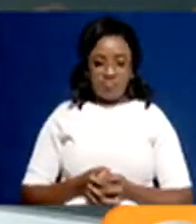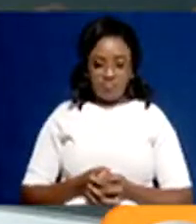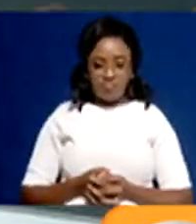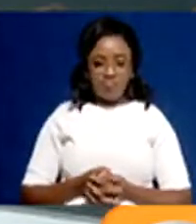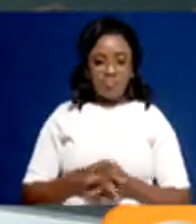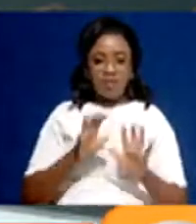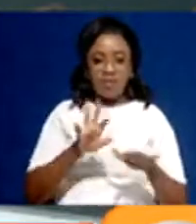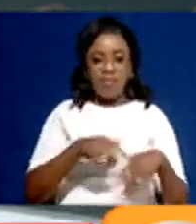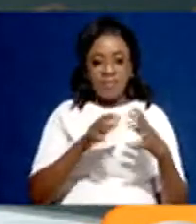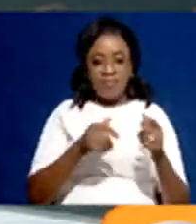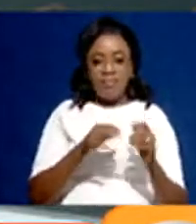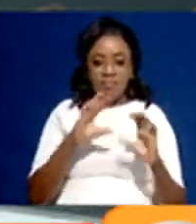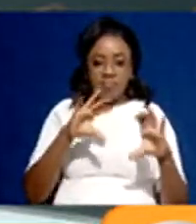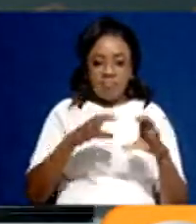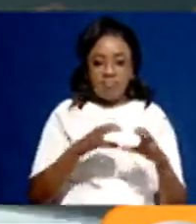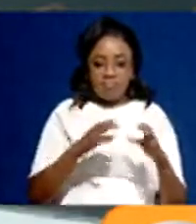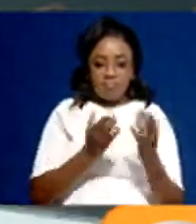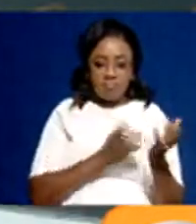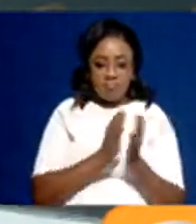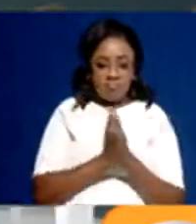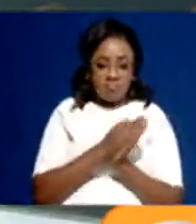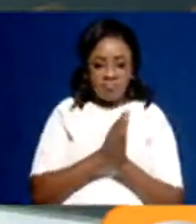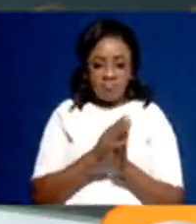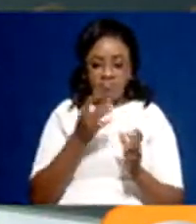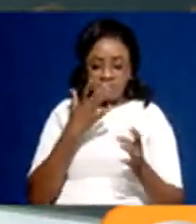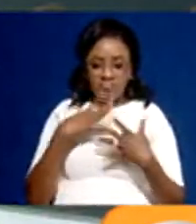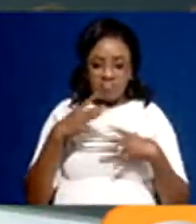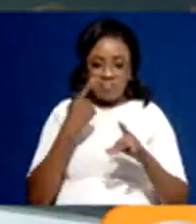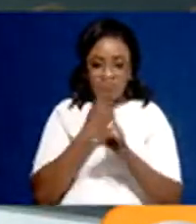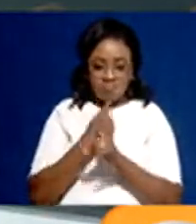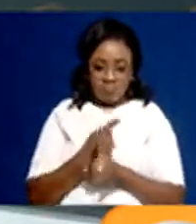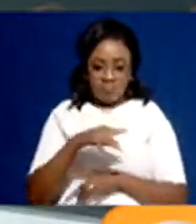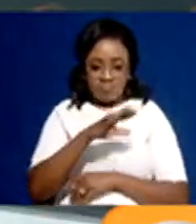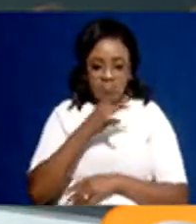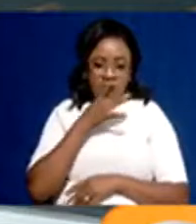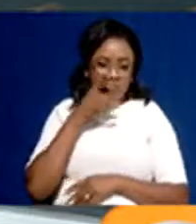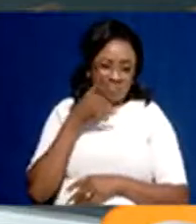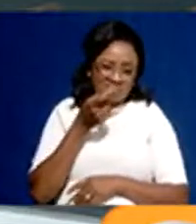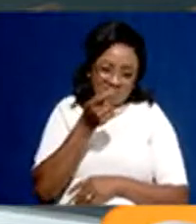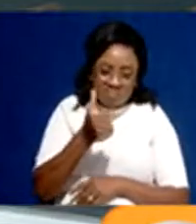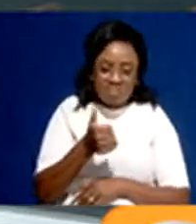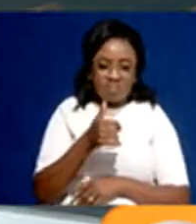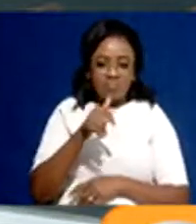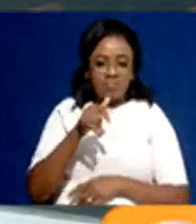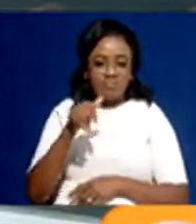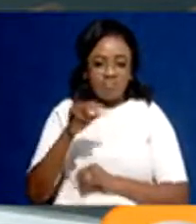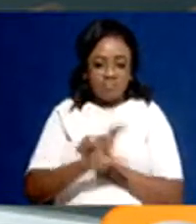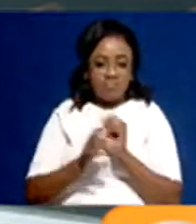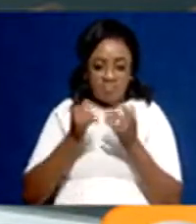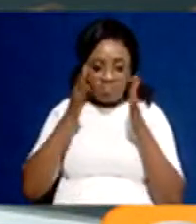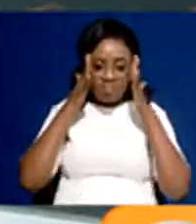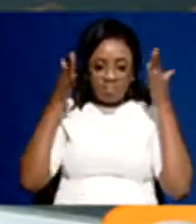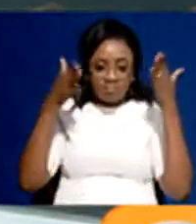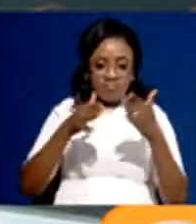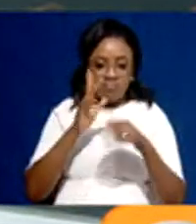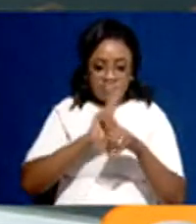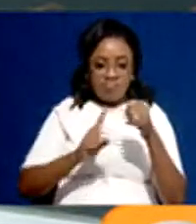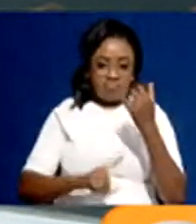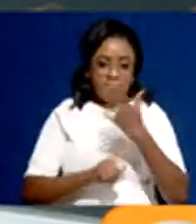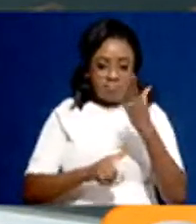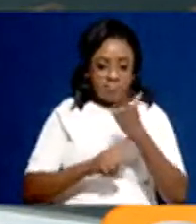All right, on to our weekly feature, Smart Farm. And small-scale farmers in semi-arid parts of the country are now turning to